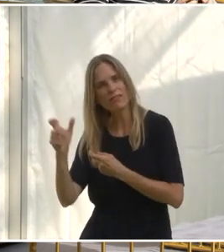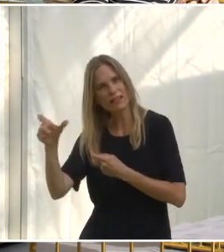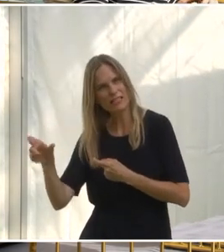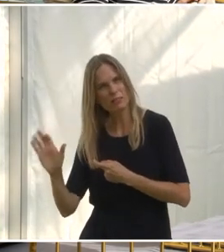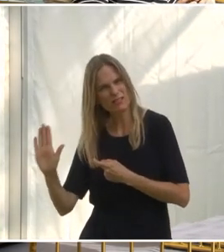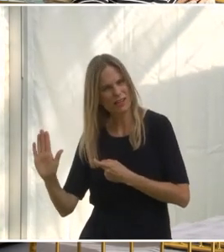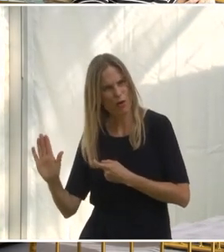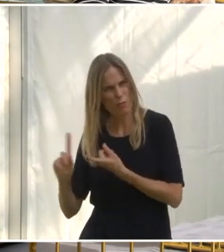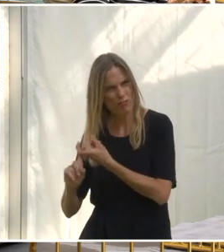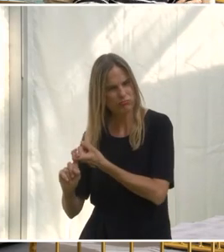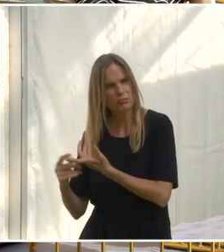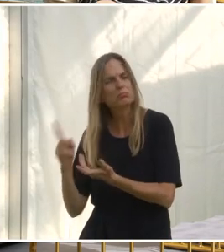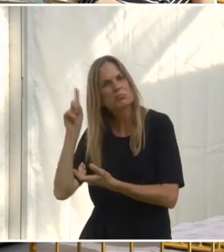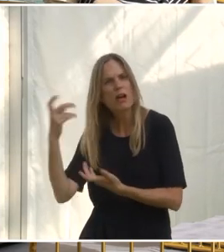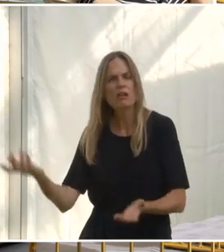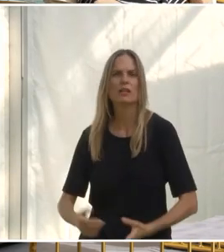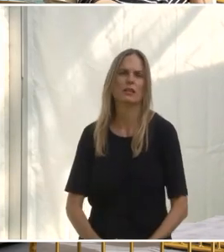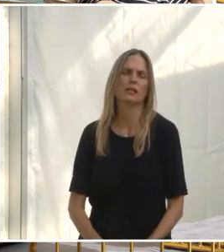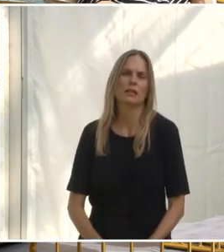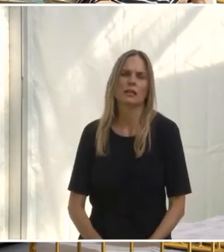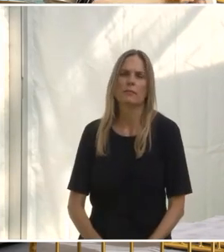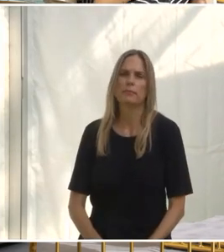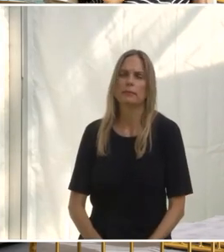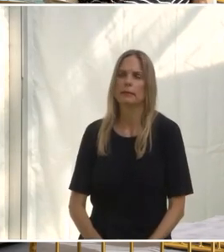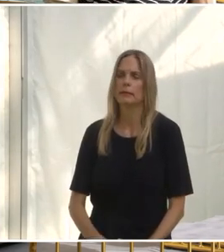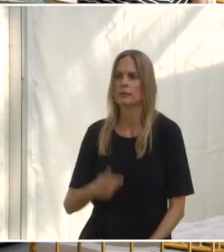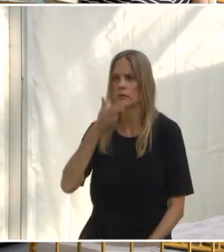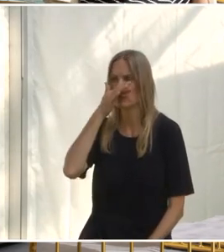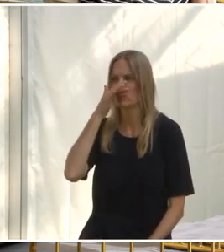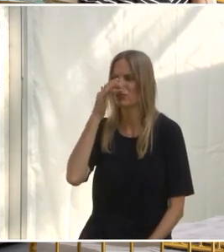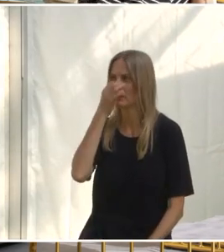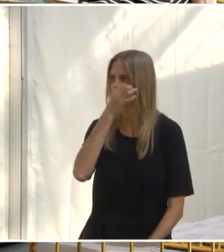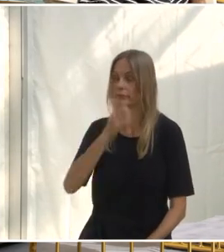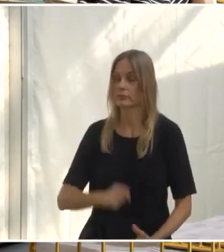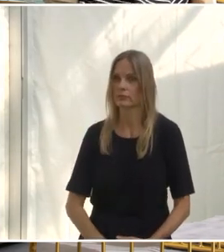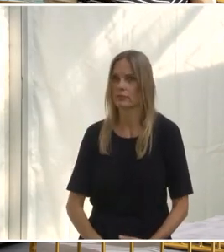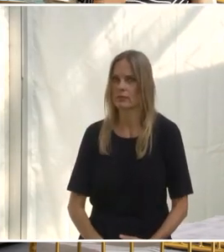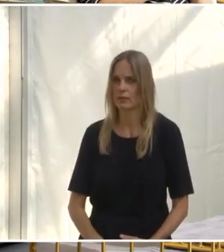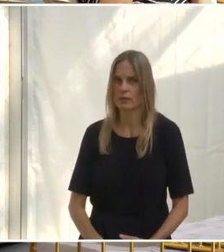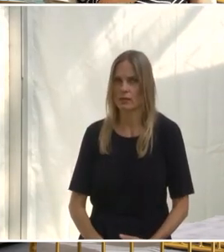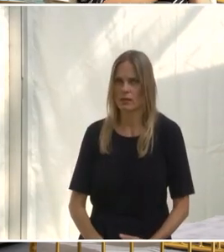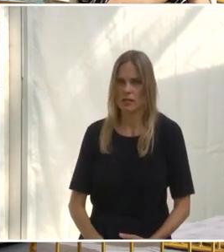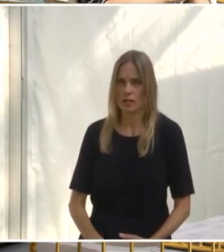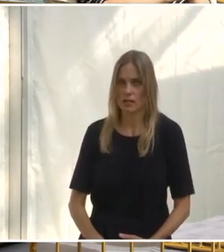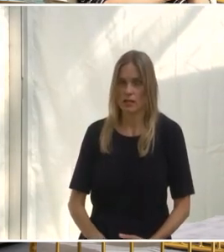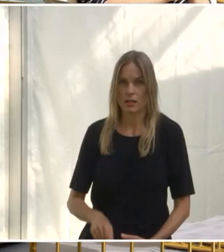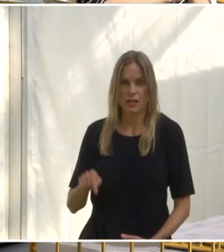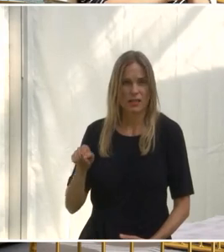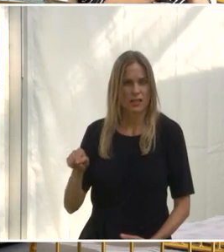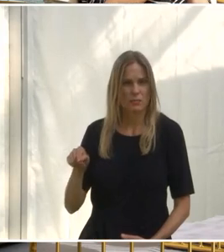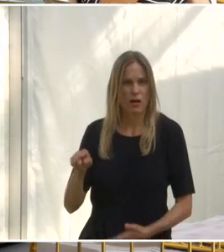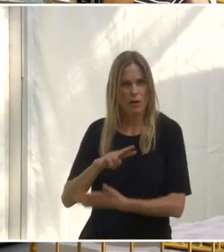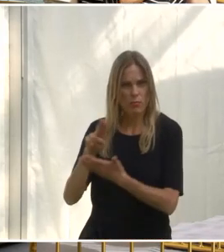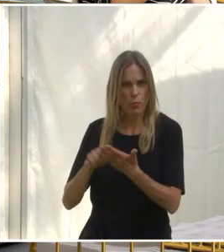African-European migration flows? I mean, when it comes to Africa, like Jussi said, it's the kind of complication there is